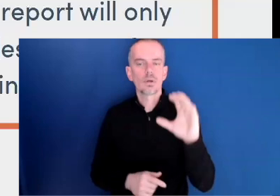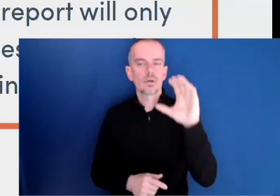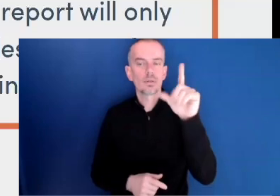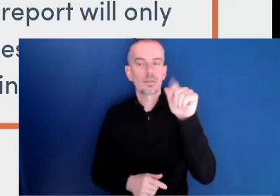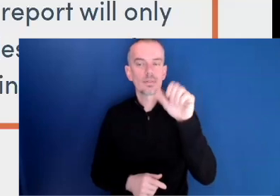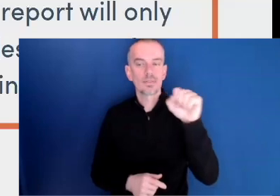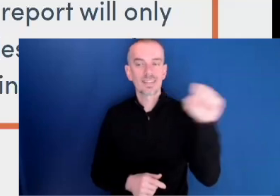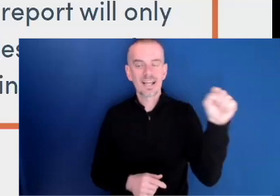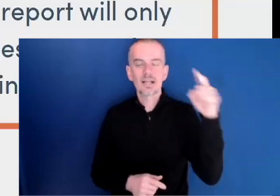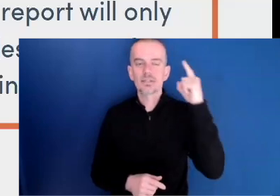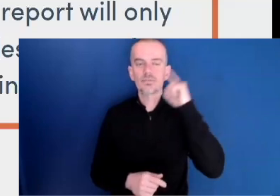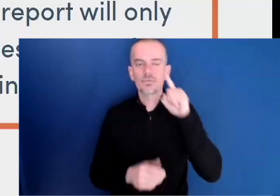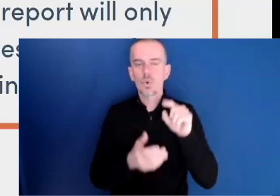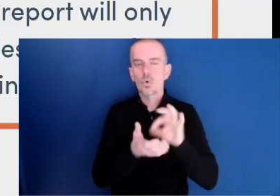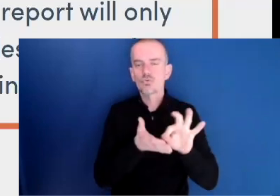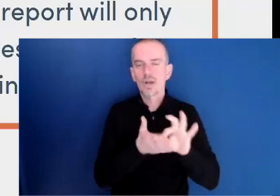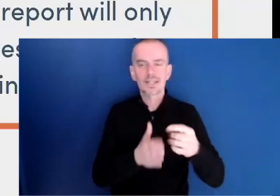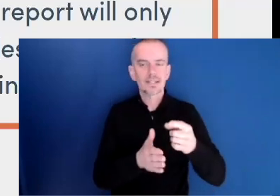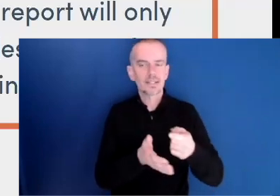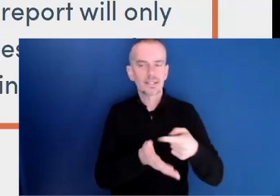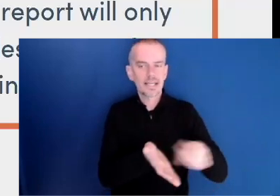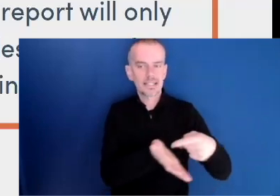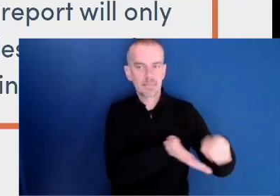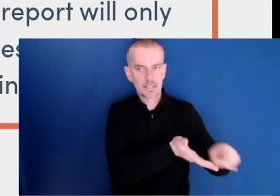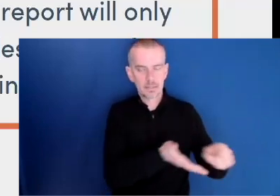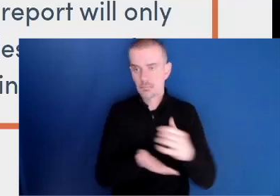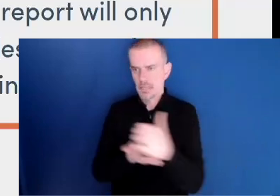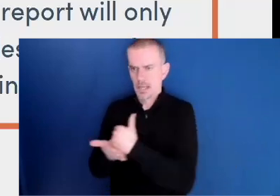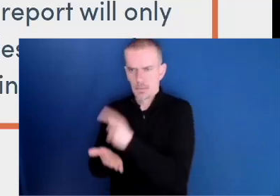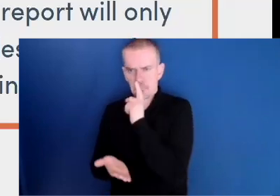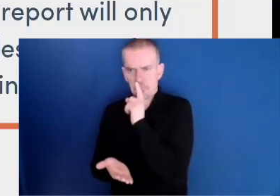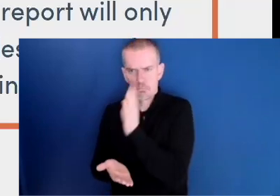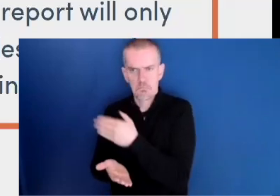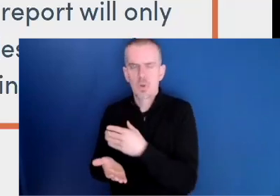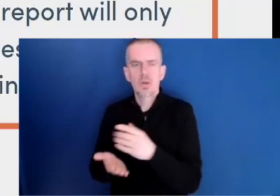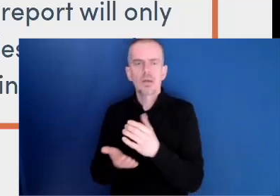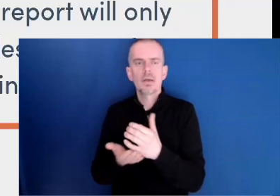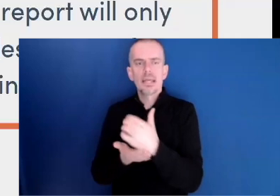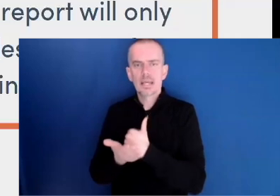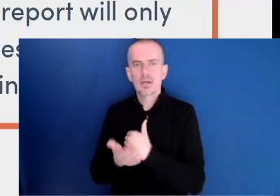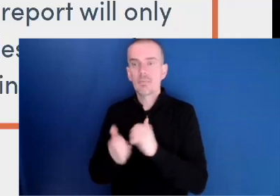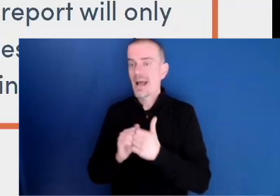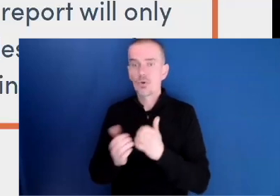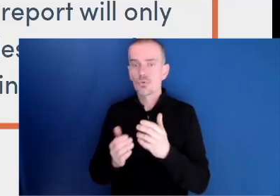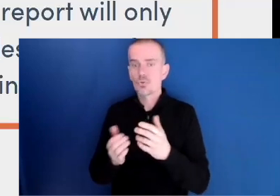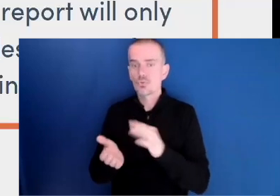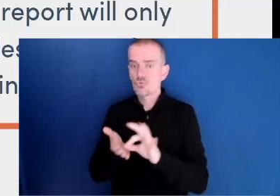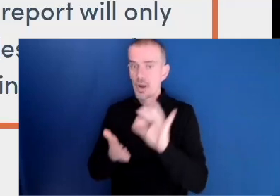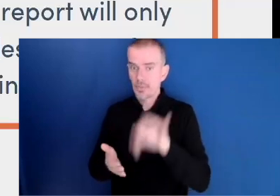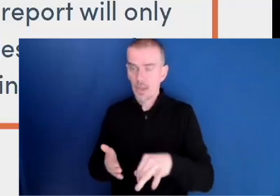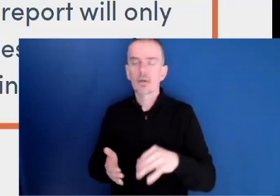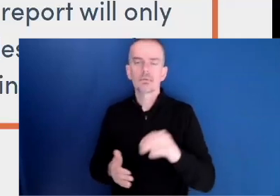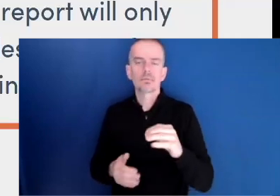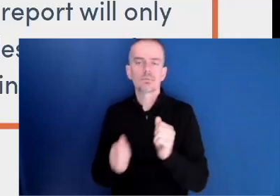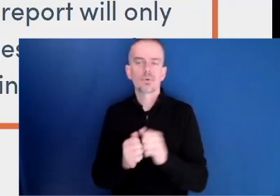track expenses, right? We're not using them to track income. The income is tracked using projects. And so the